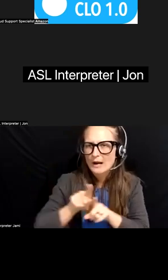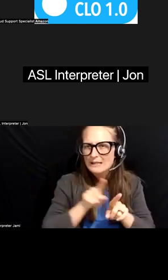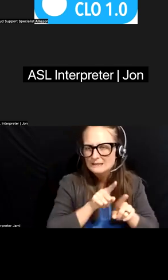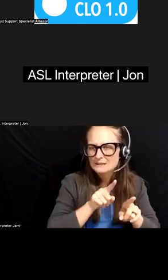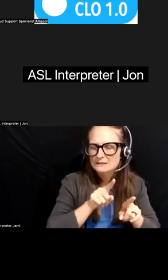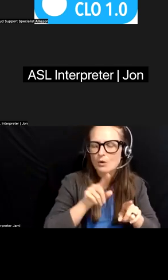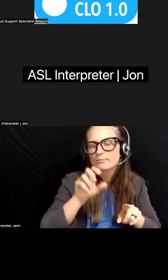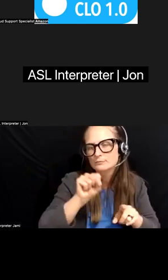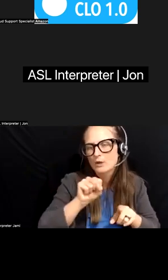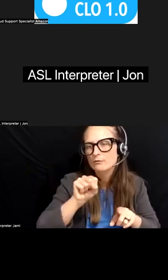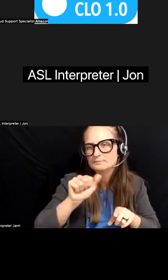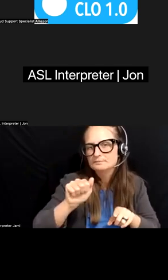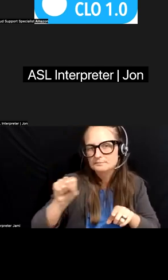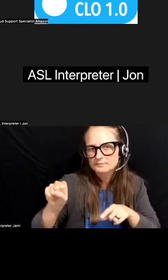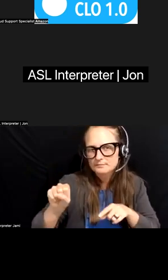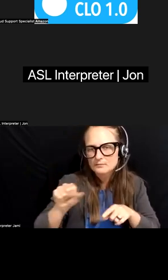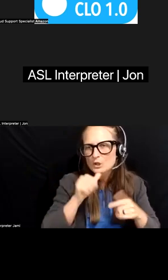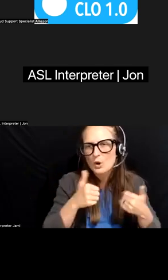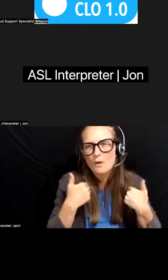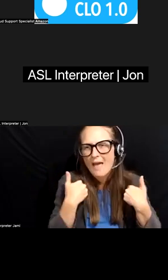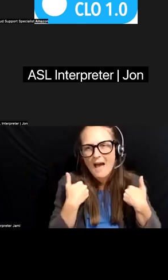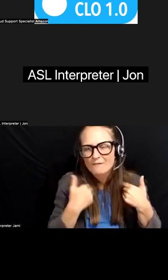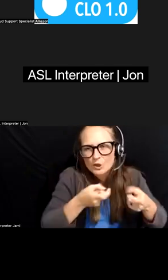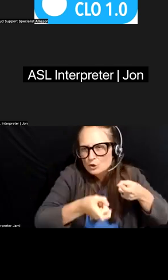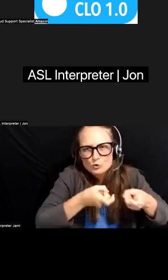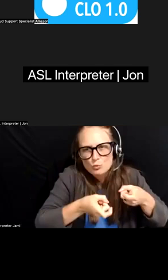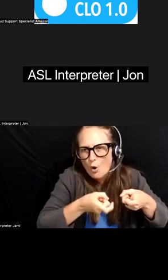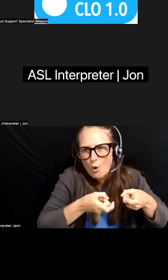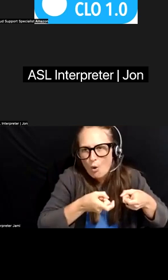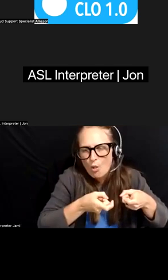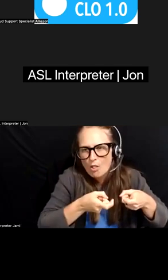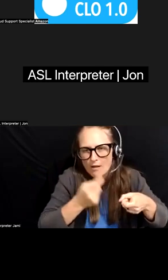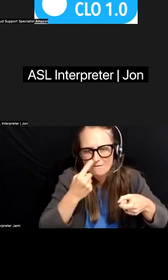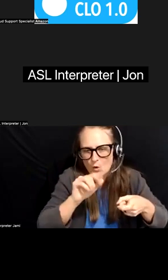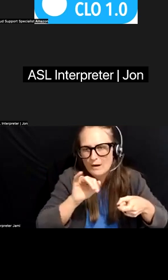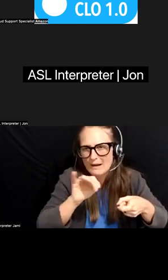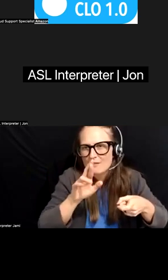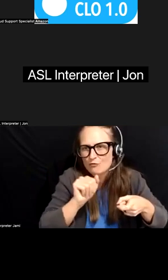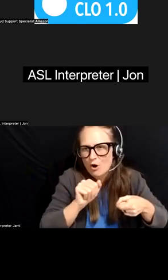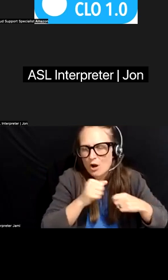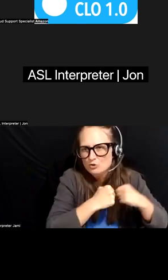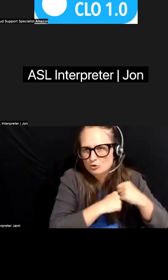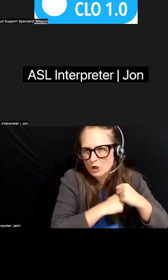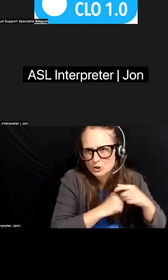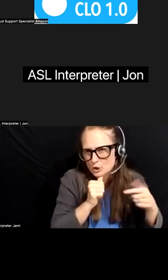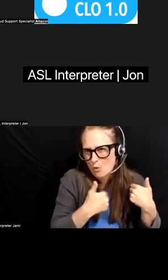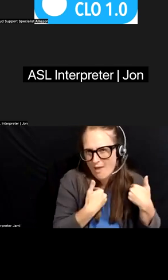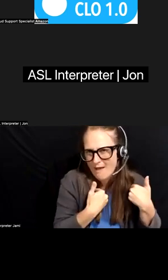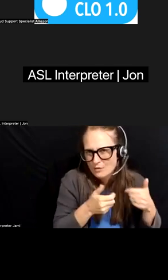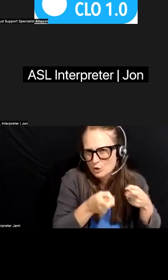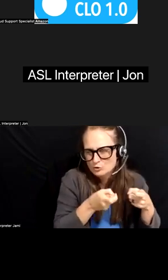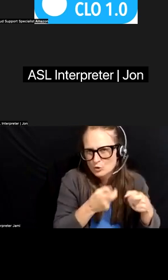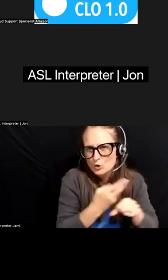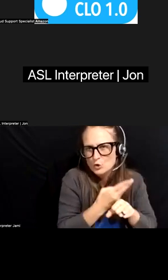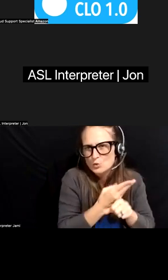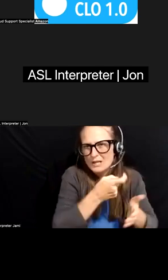underlying control of the infrastructure. So it's just, it's software, and usually cost will be more because